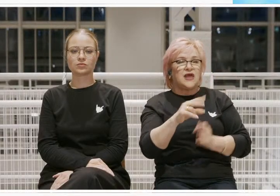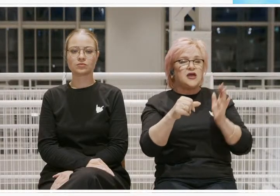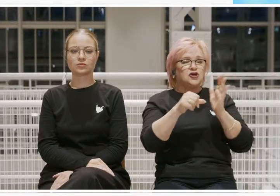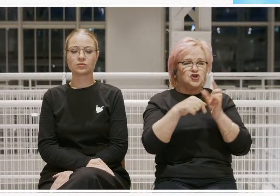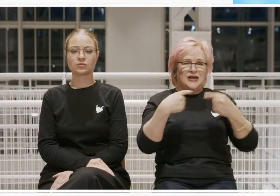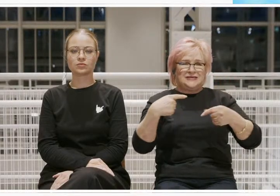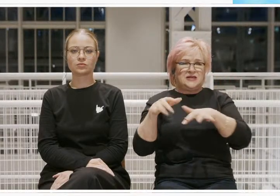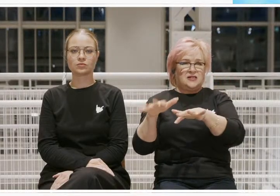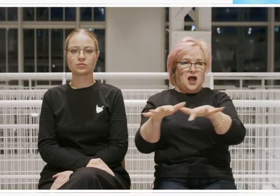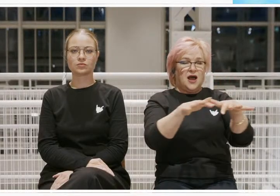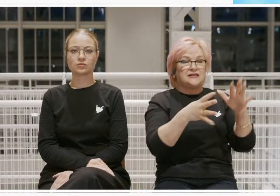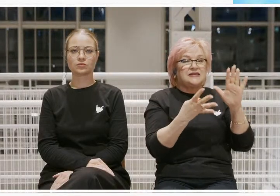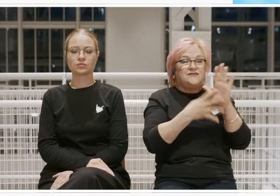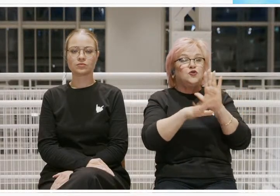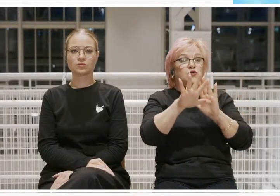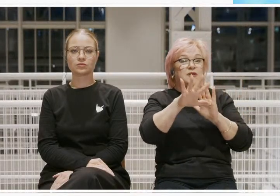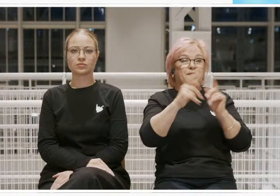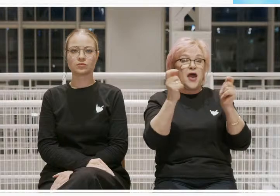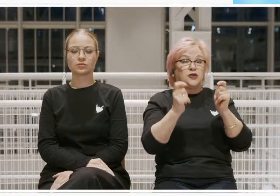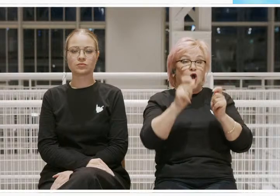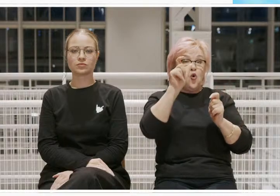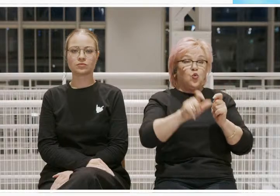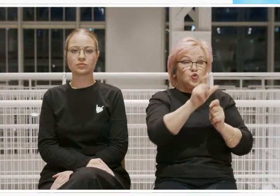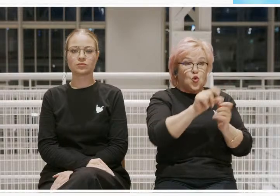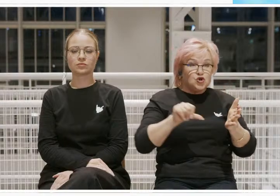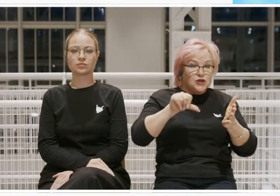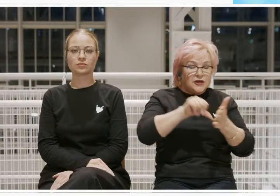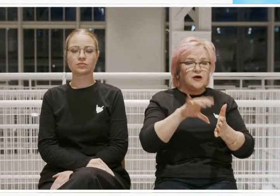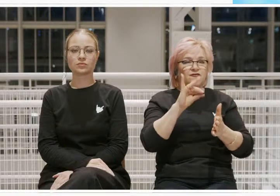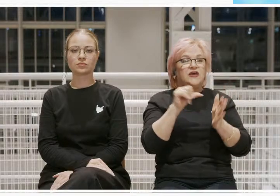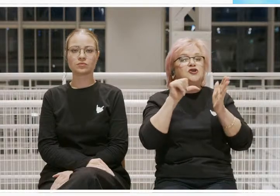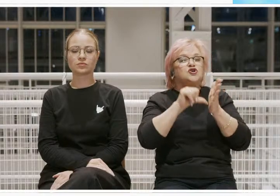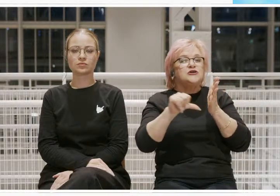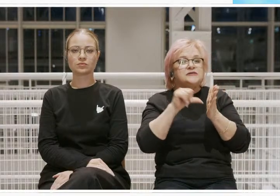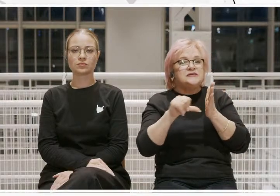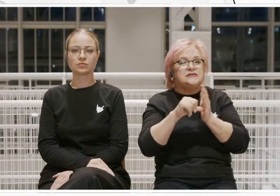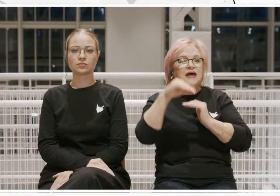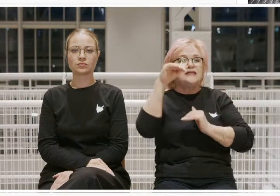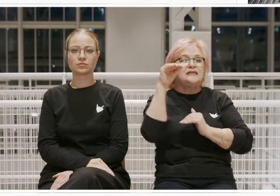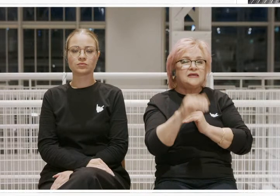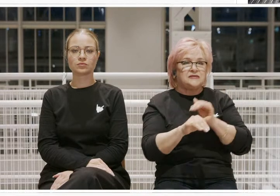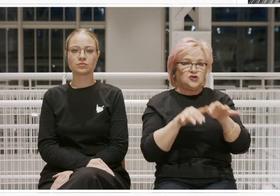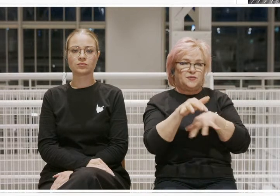of 95 artists and 60,000 visitors attended.